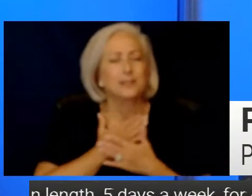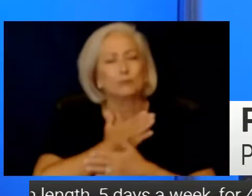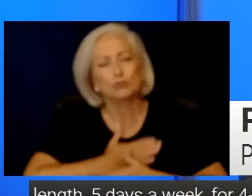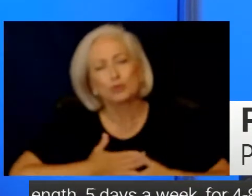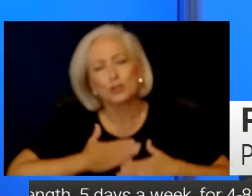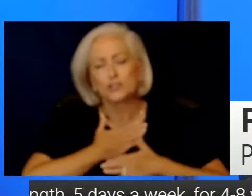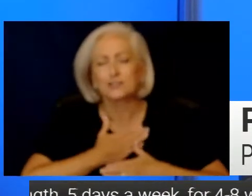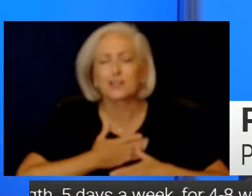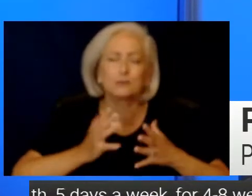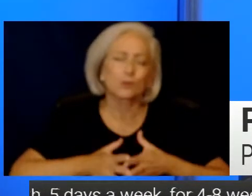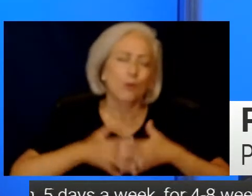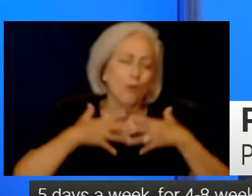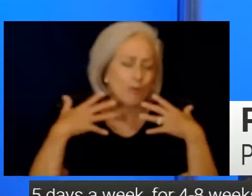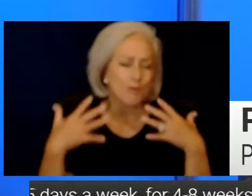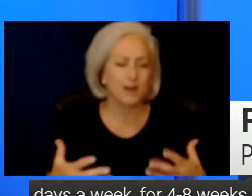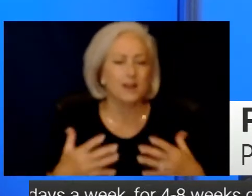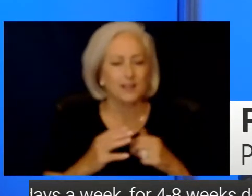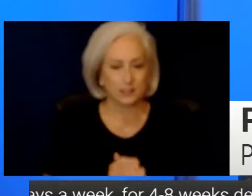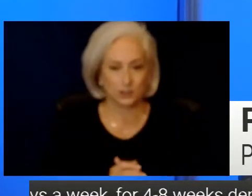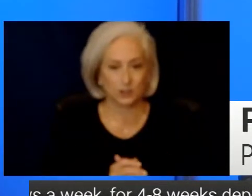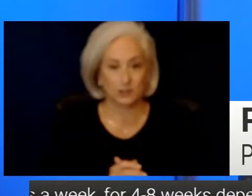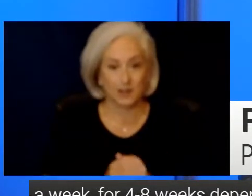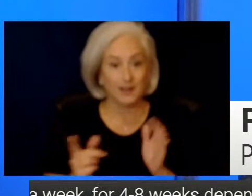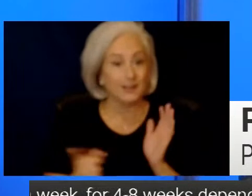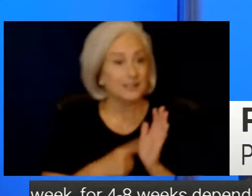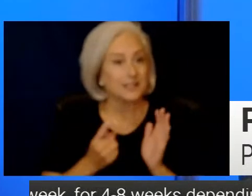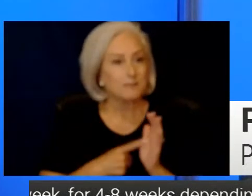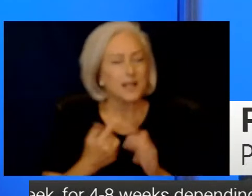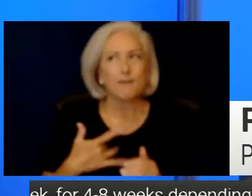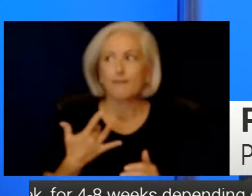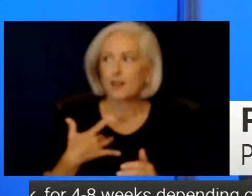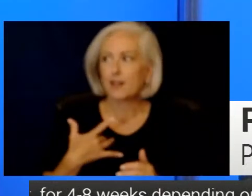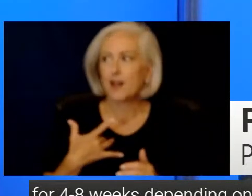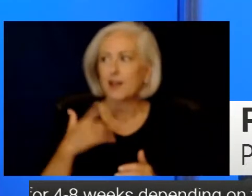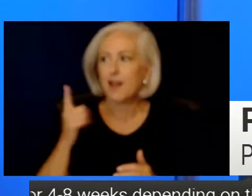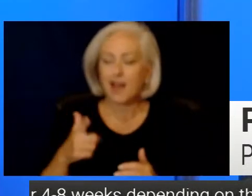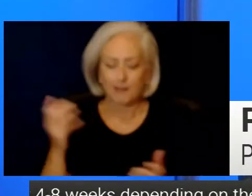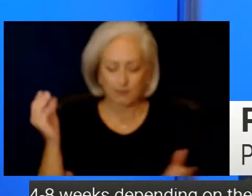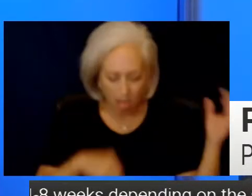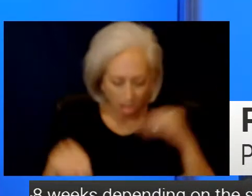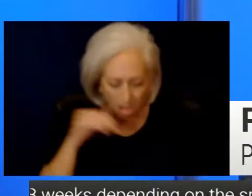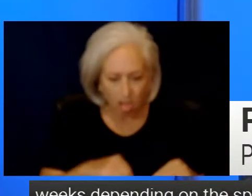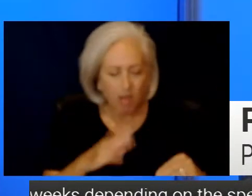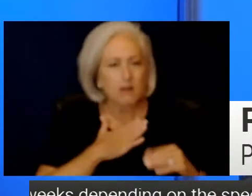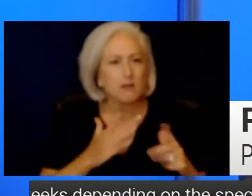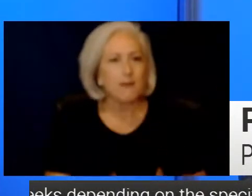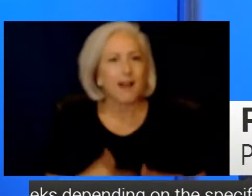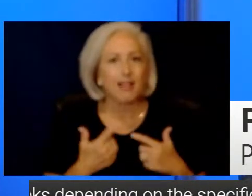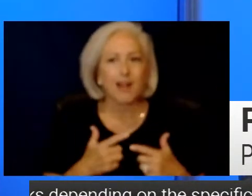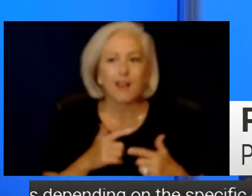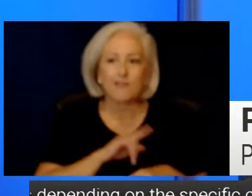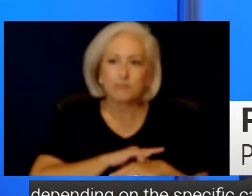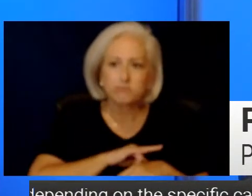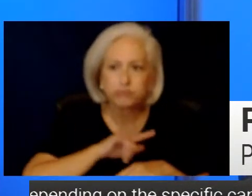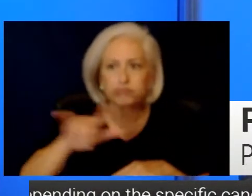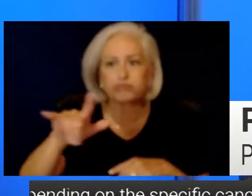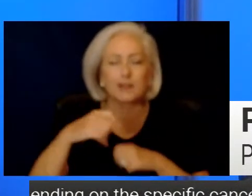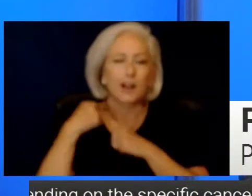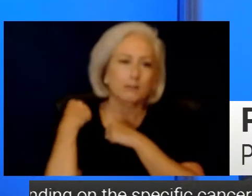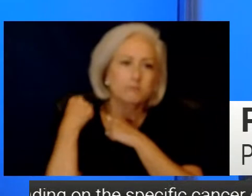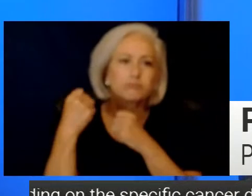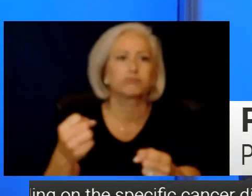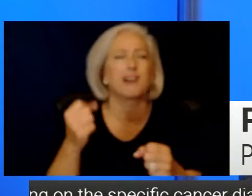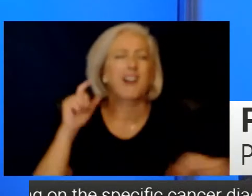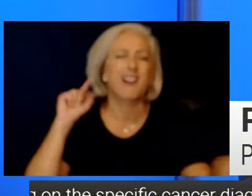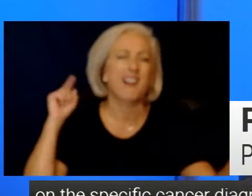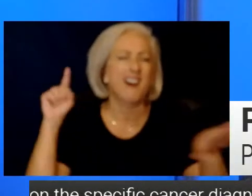then think that you might have to travel and pack up your life to get that treatment is a huge burden. And to be able to, you know, take that burden off and be treated locally for